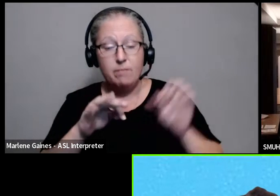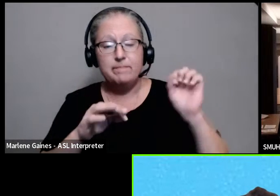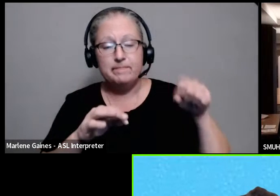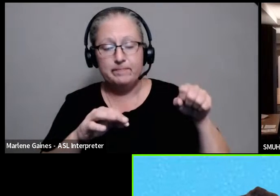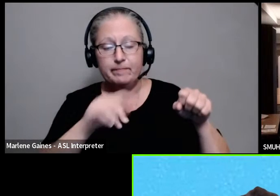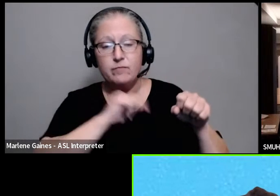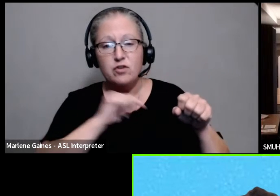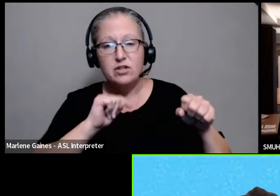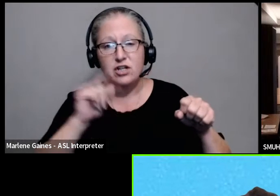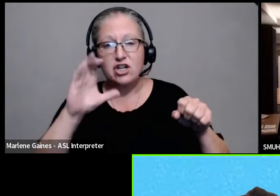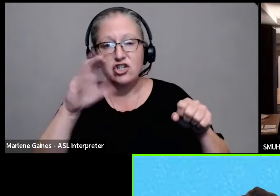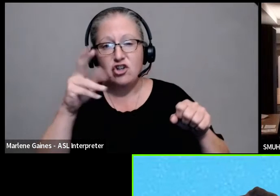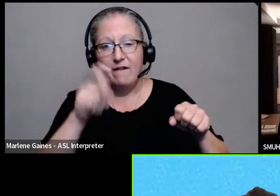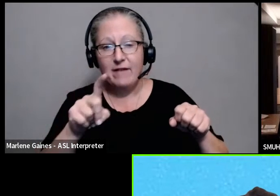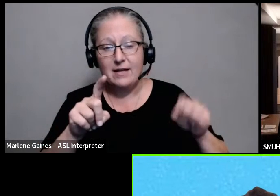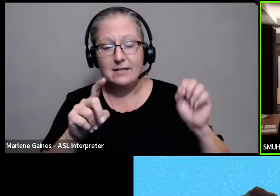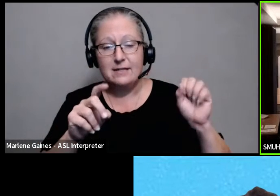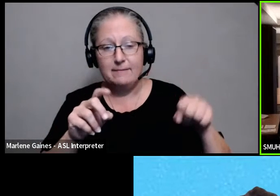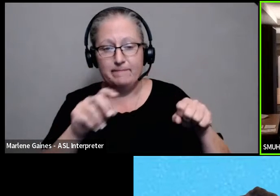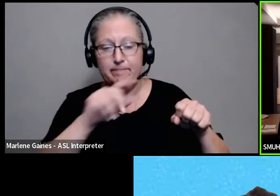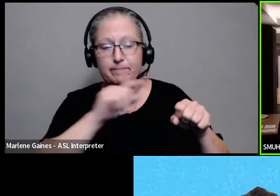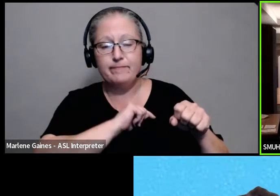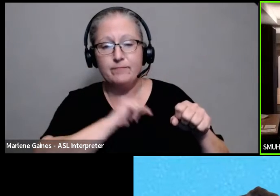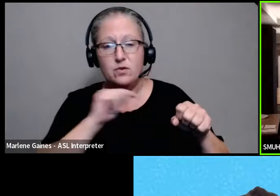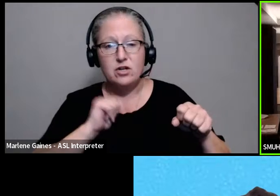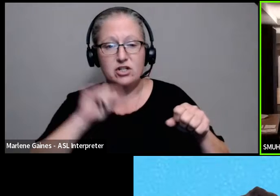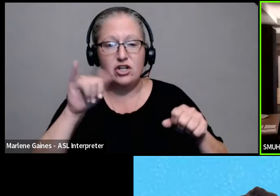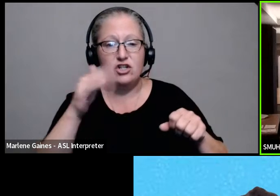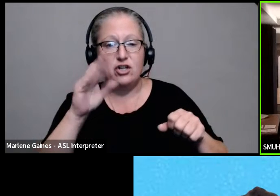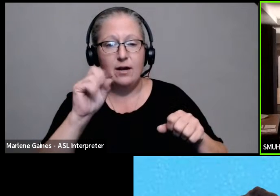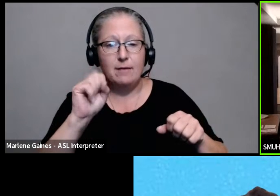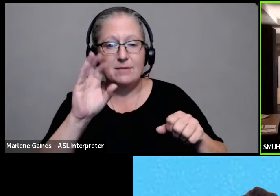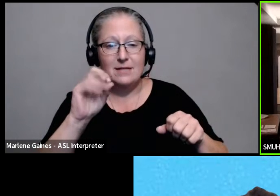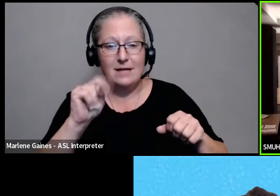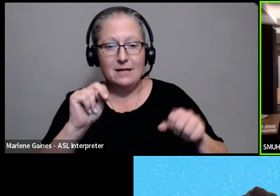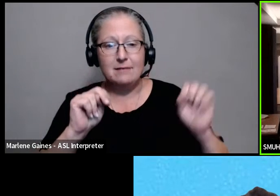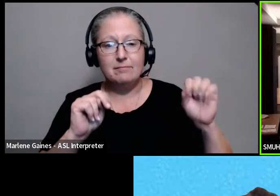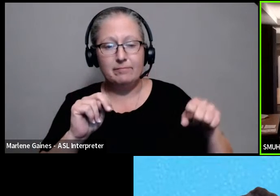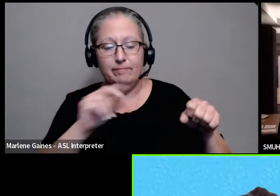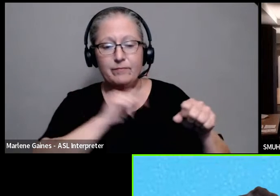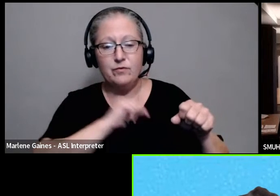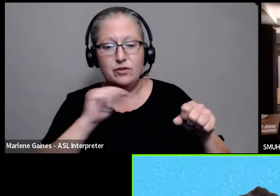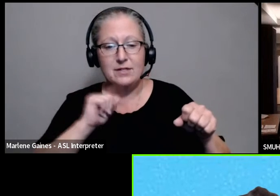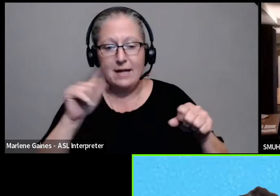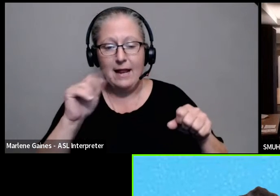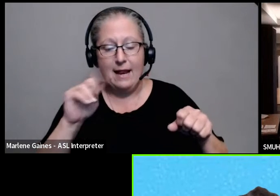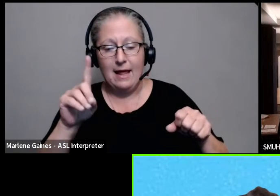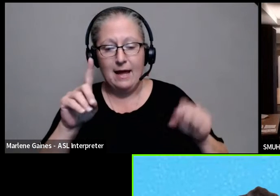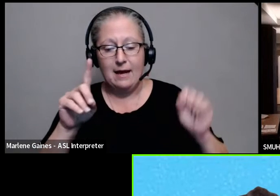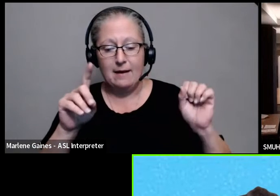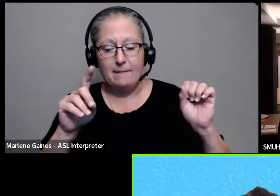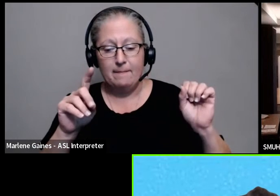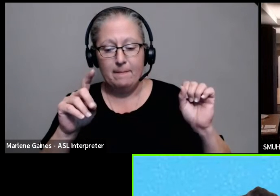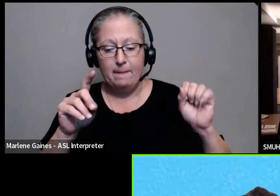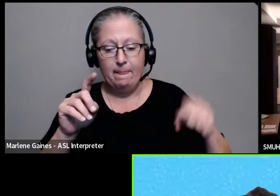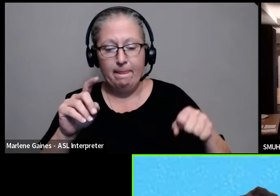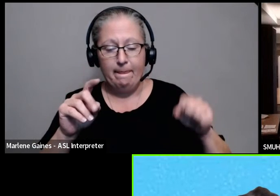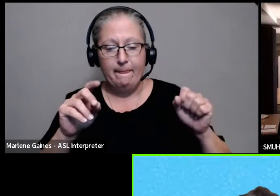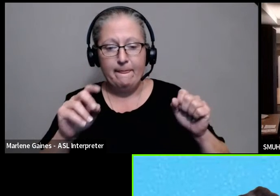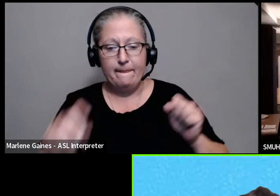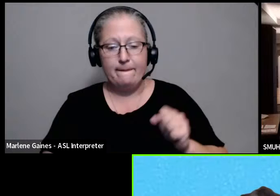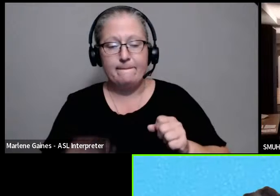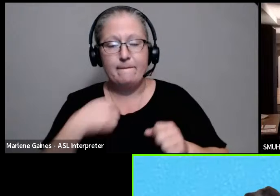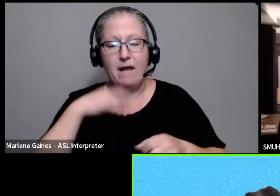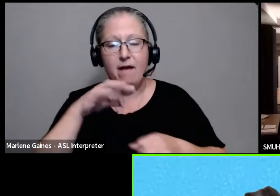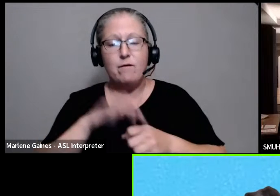Aye. Trustee Chavez, Aye. trustee Jacobson, Aye. trustee Land, Aye. and